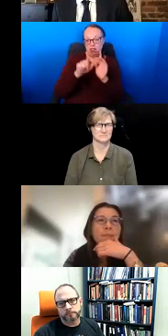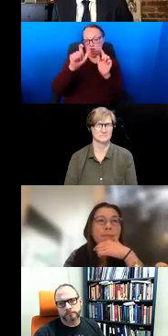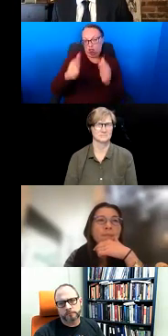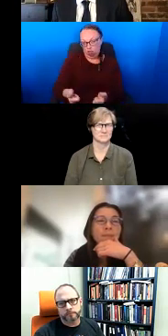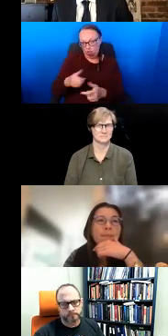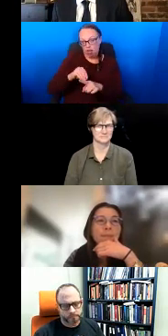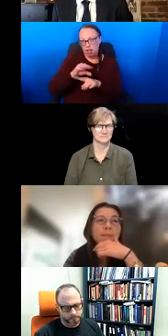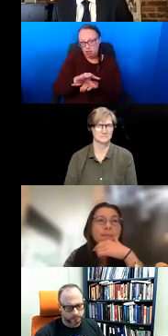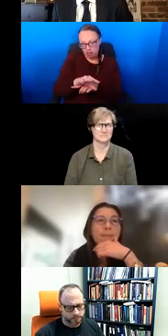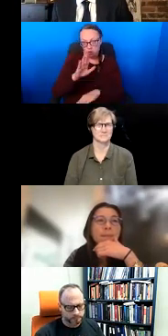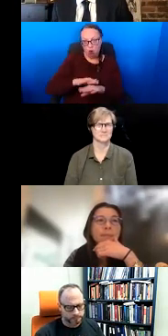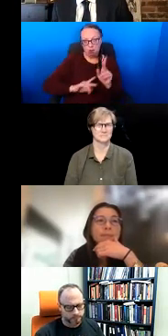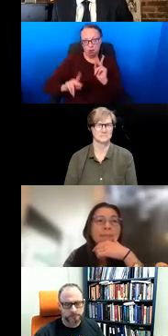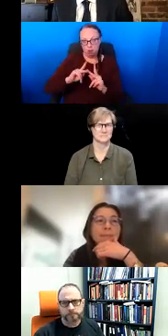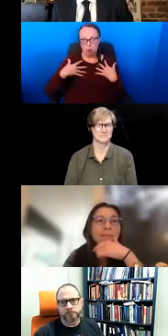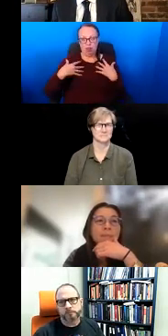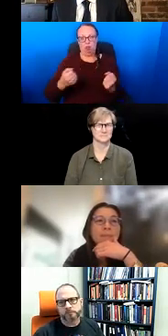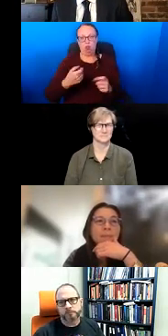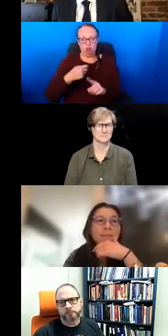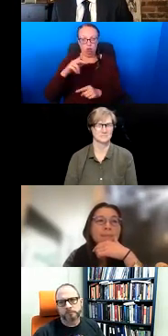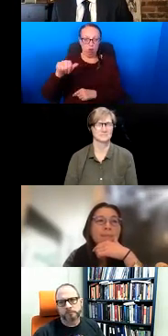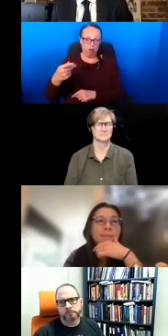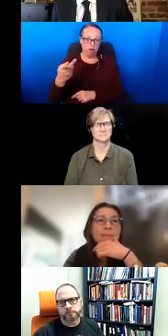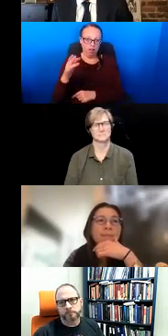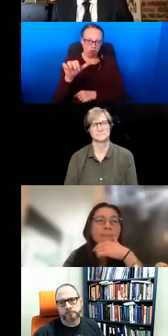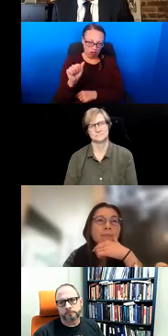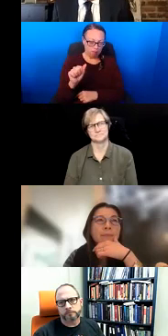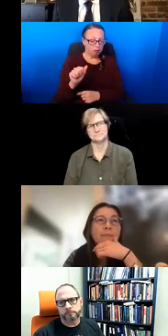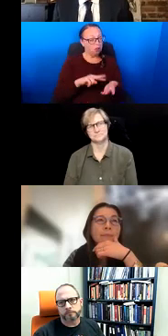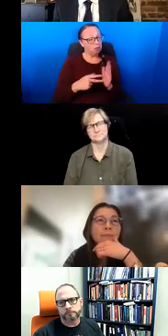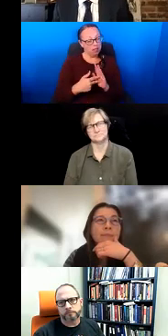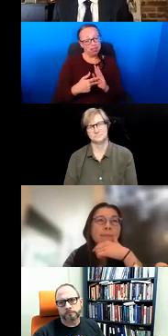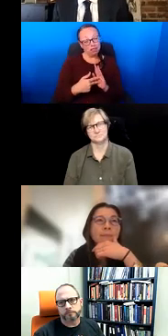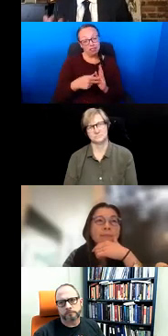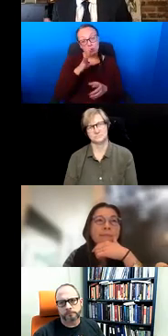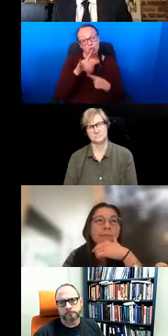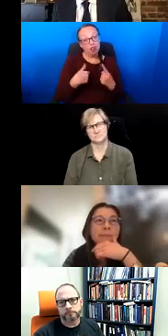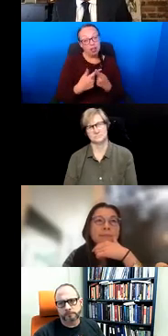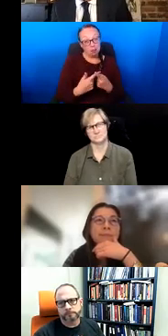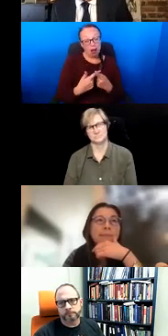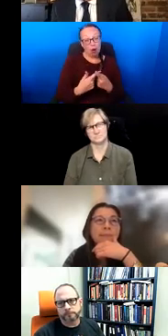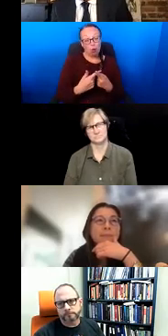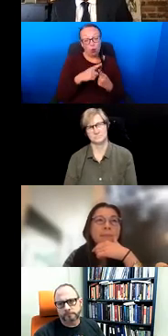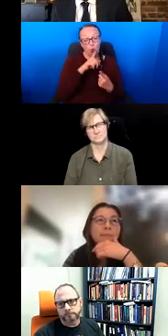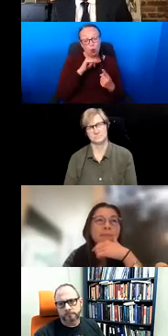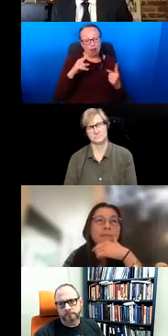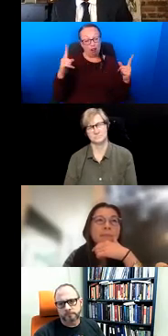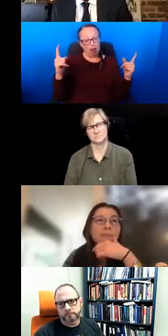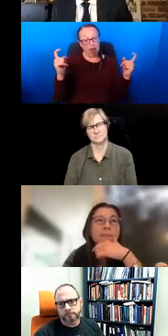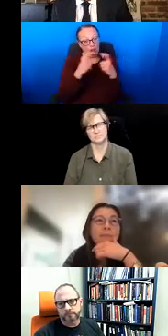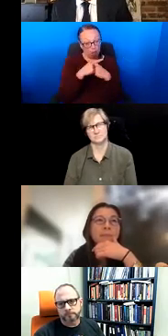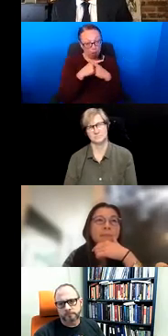trying to recover from aphasia. So, we think that we're talking about a much more sort of nuanced constellation of